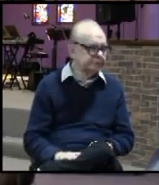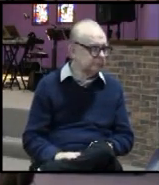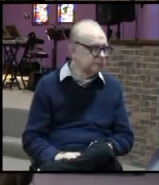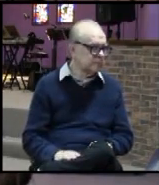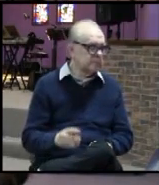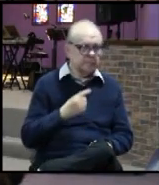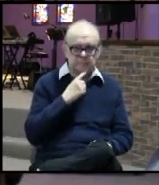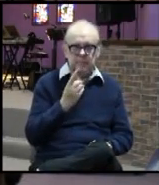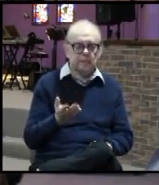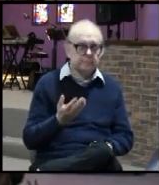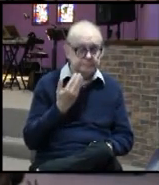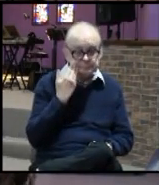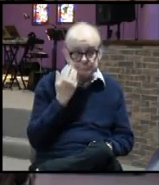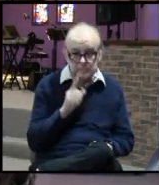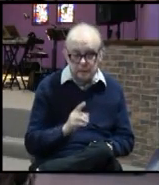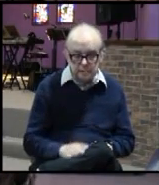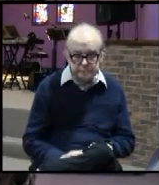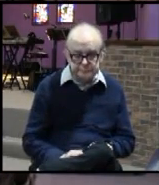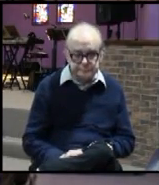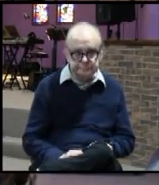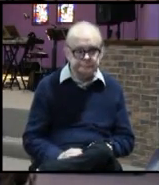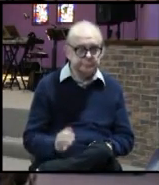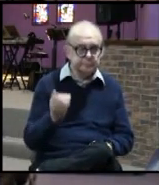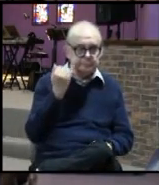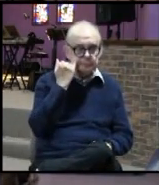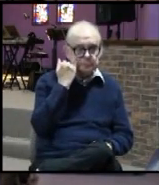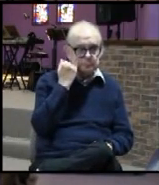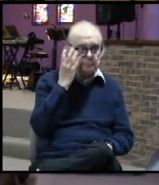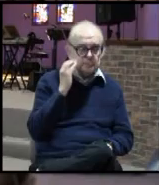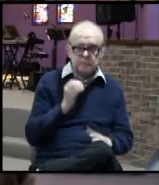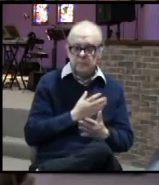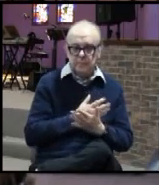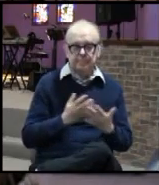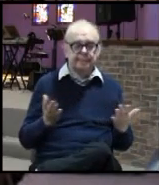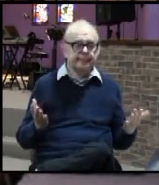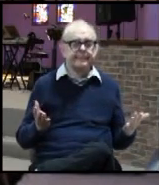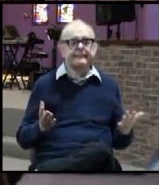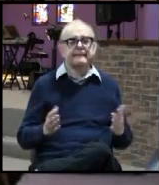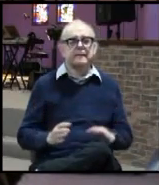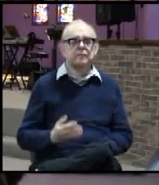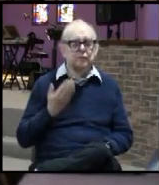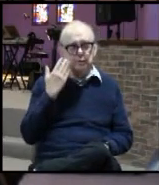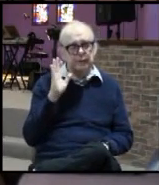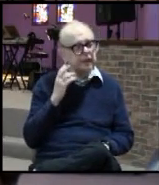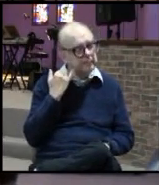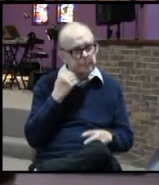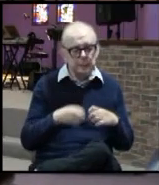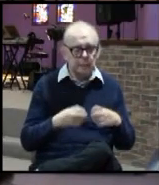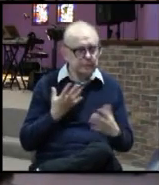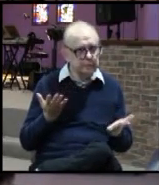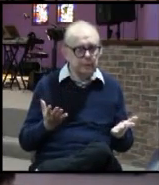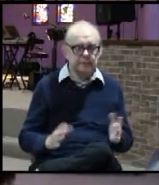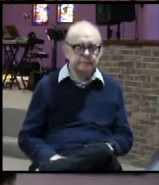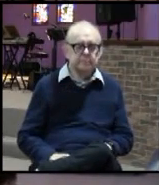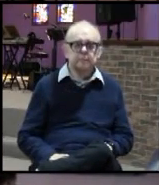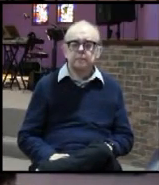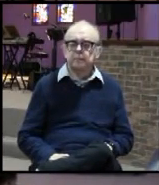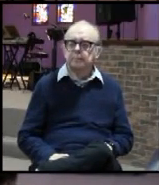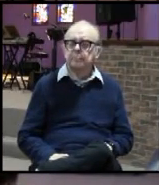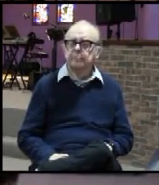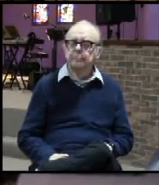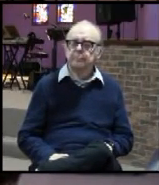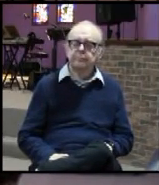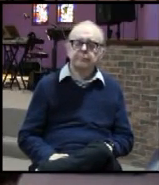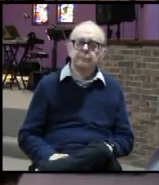something. I don't know if you're going through anything today. I don't know if you're going through a financial crisis. I don't know if you're going through a physical crisis, a conflict